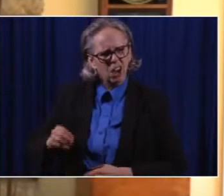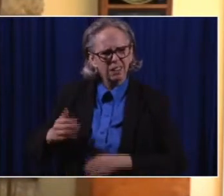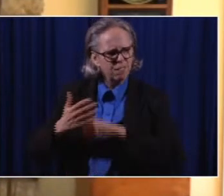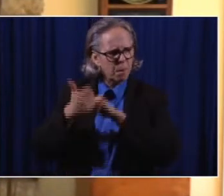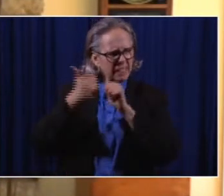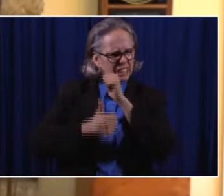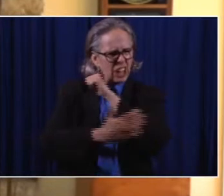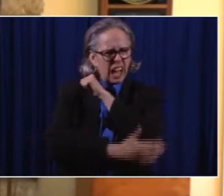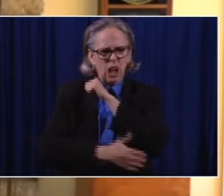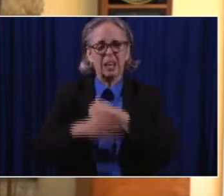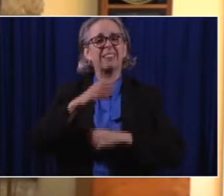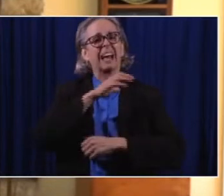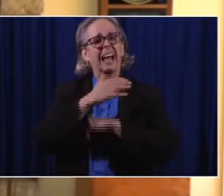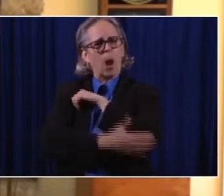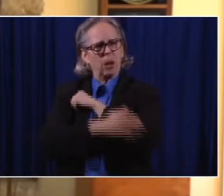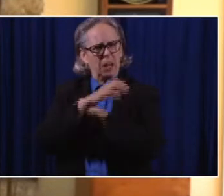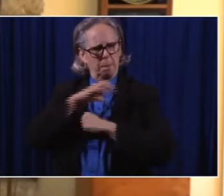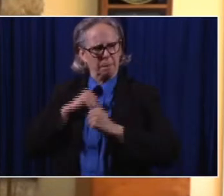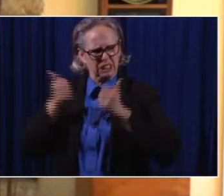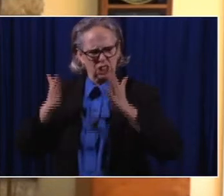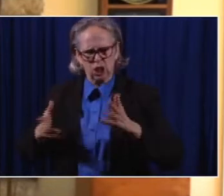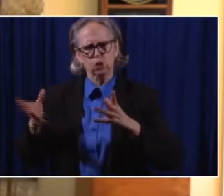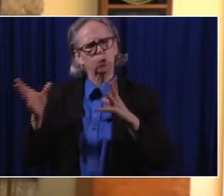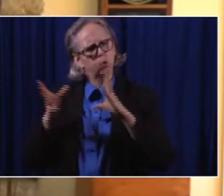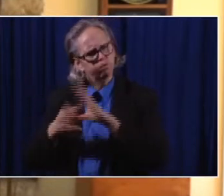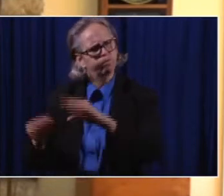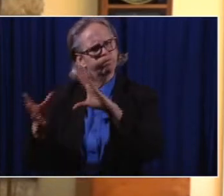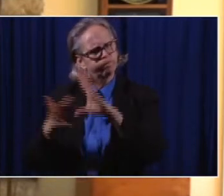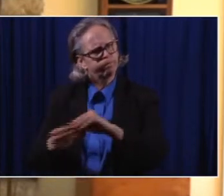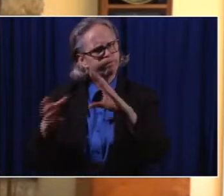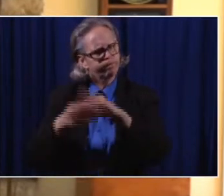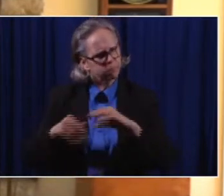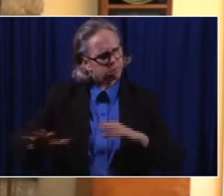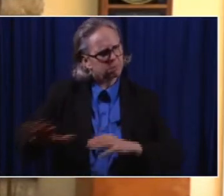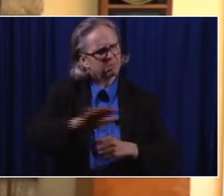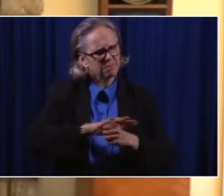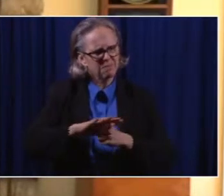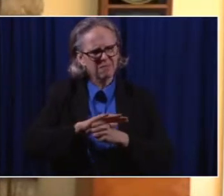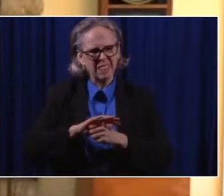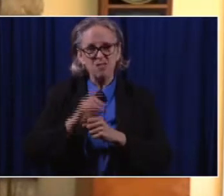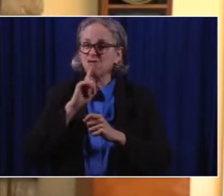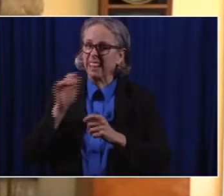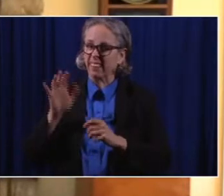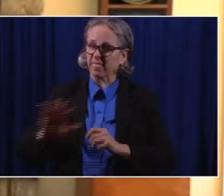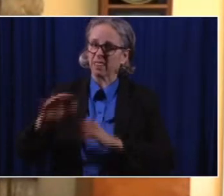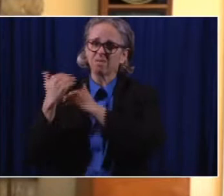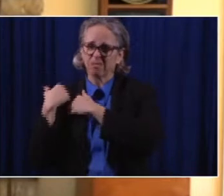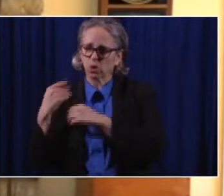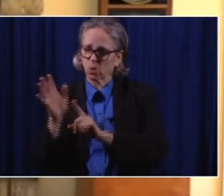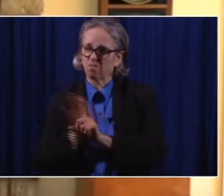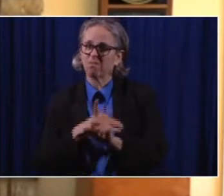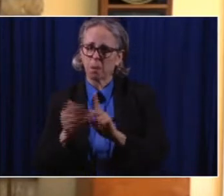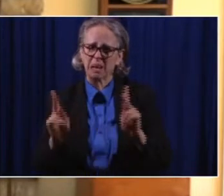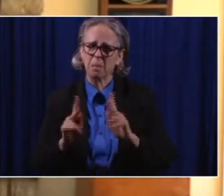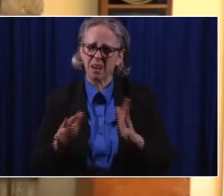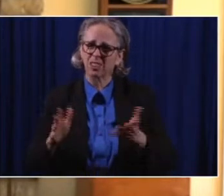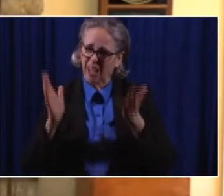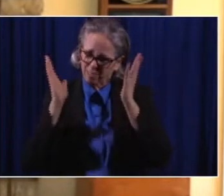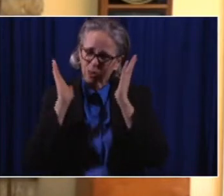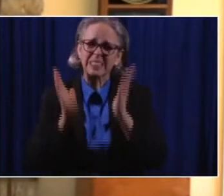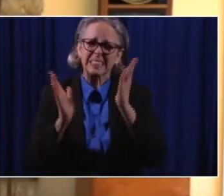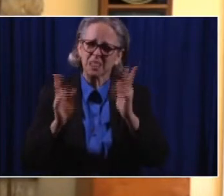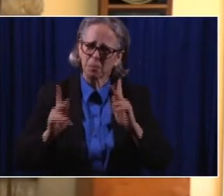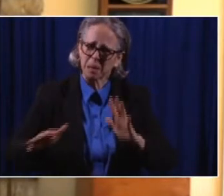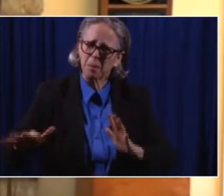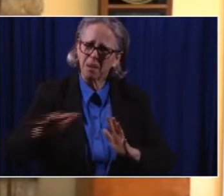a persuasion. Part of what this is bringing people along and letting